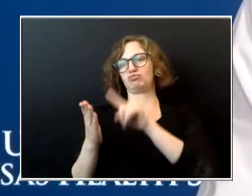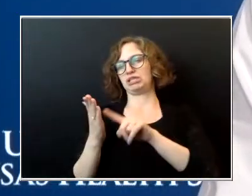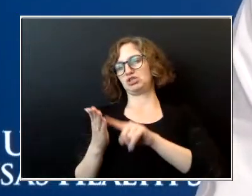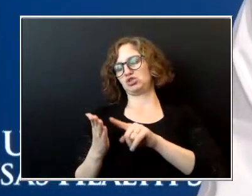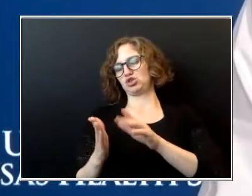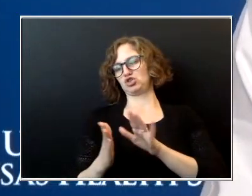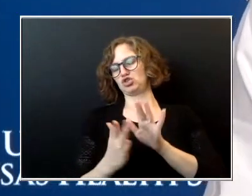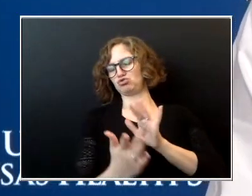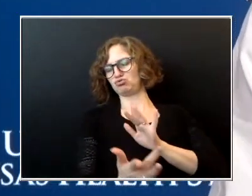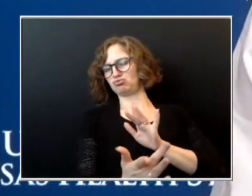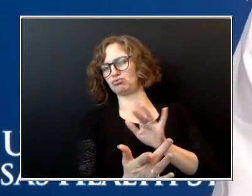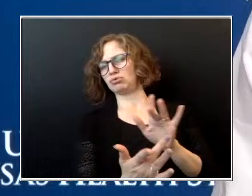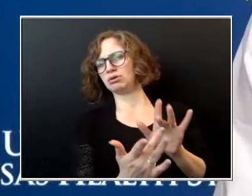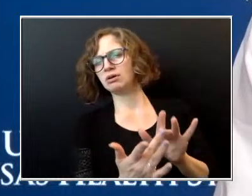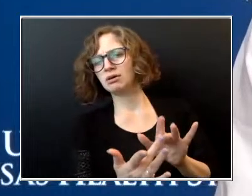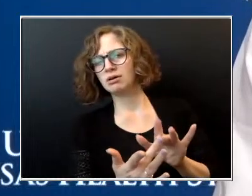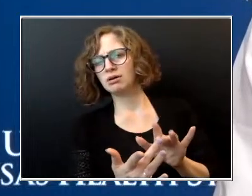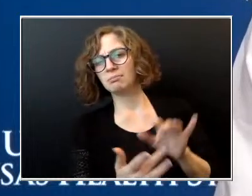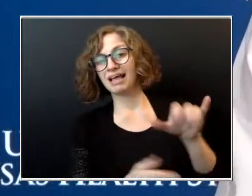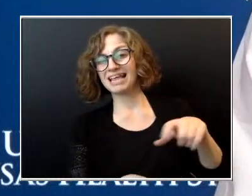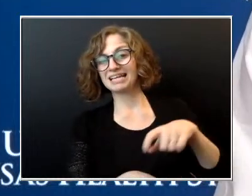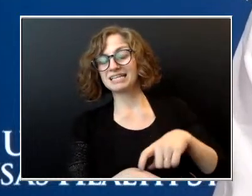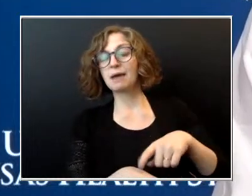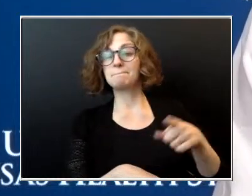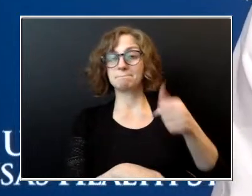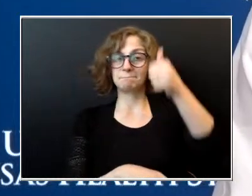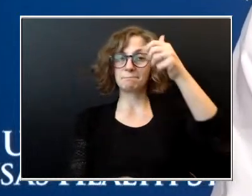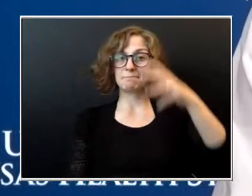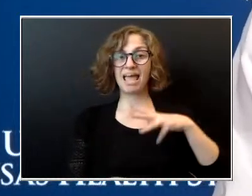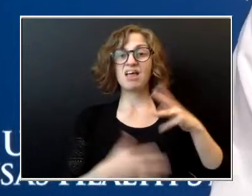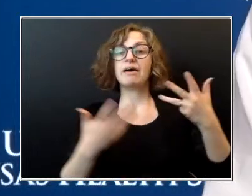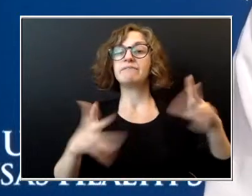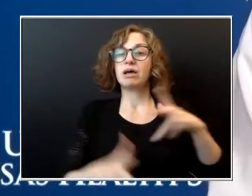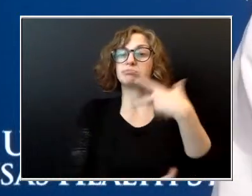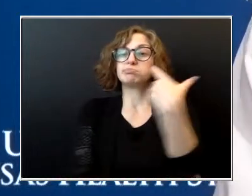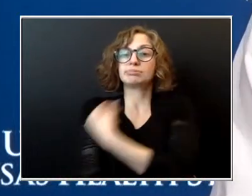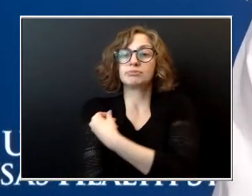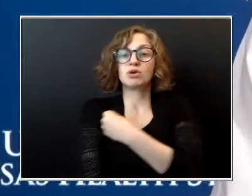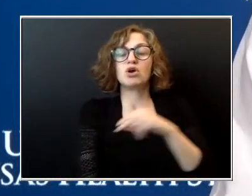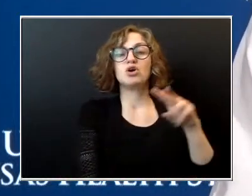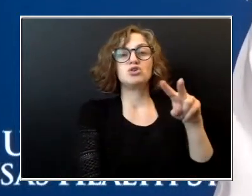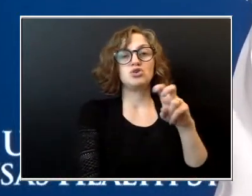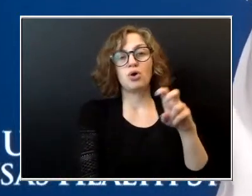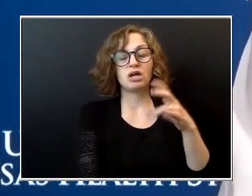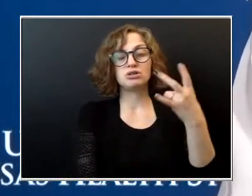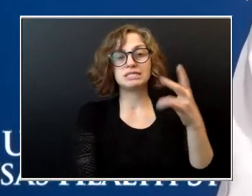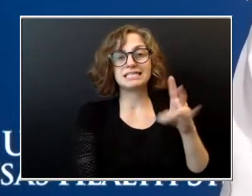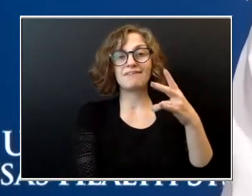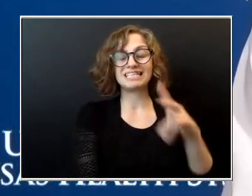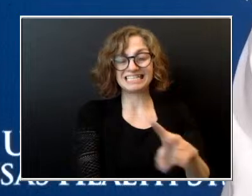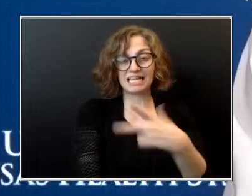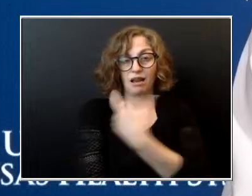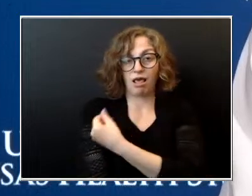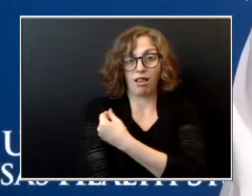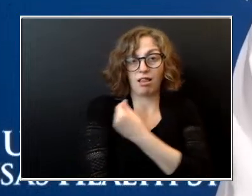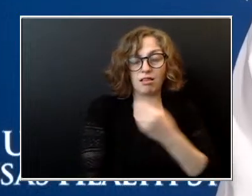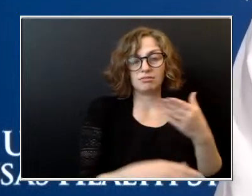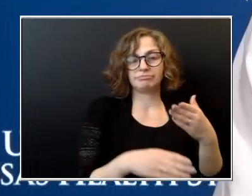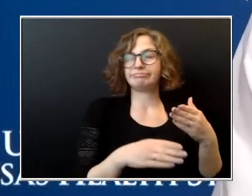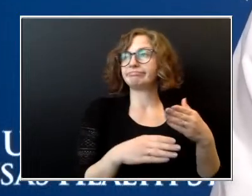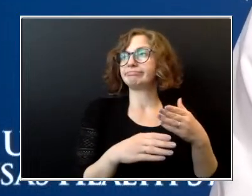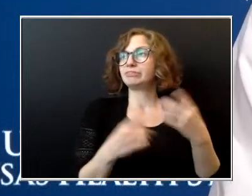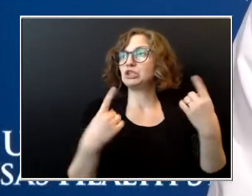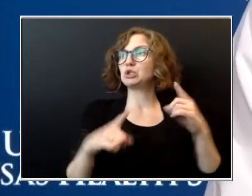person, he had actually received 217 vaccine doses over 29 months. The first 103 or so